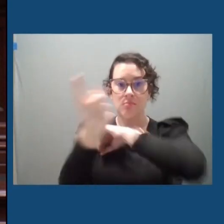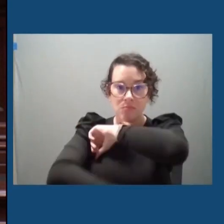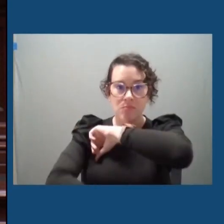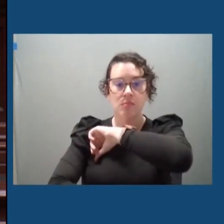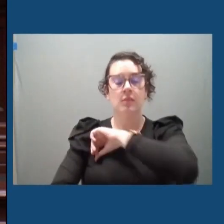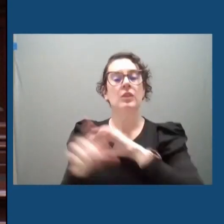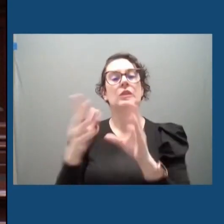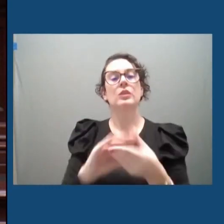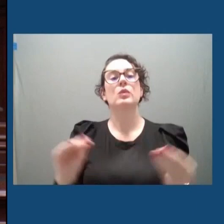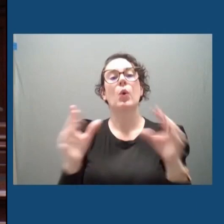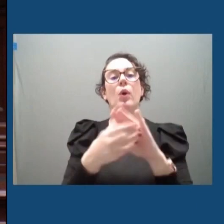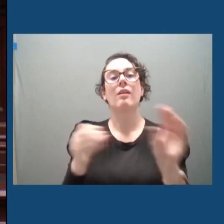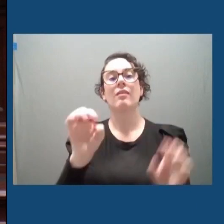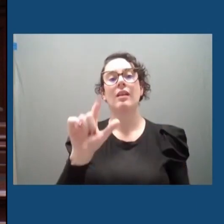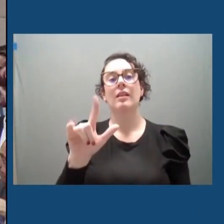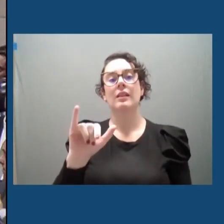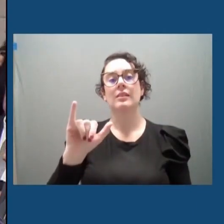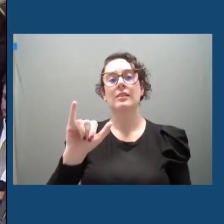today. Elizabeth, please stand.